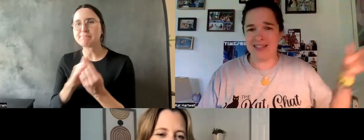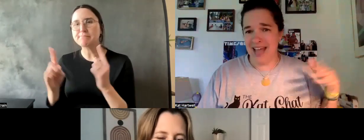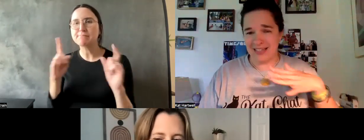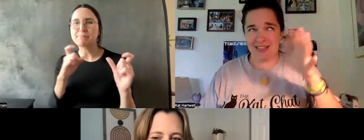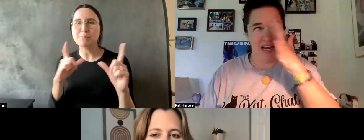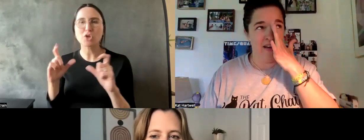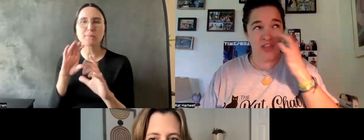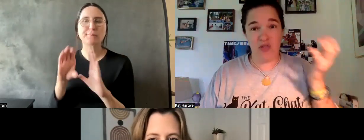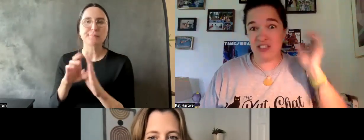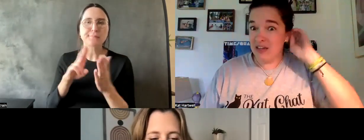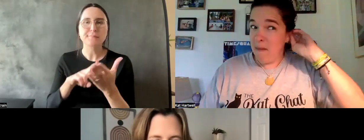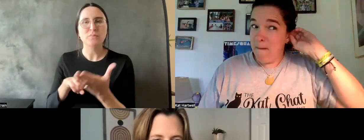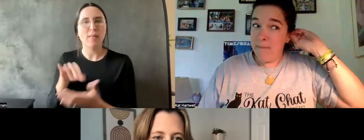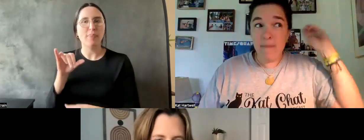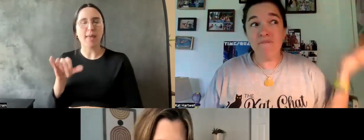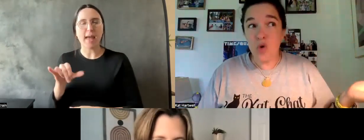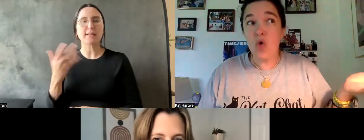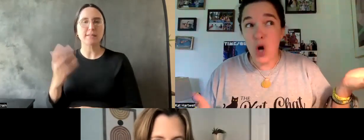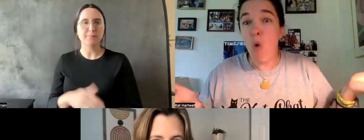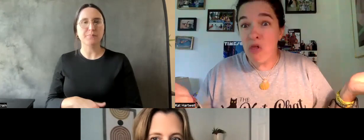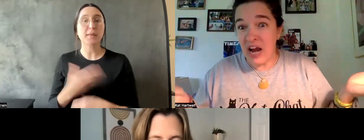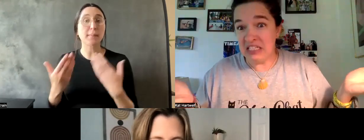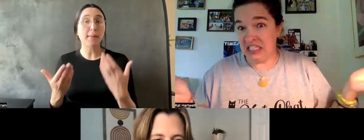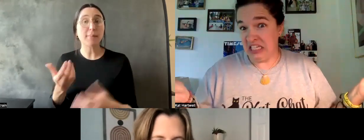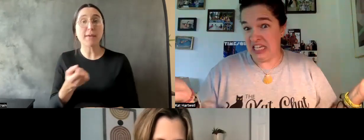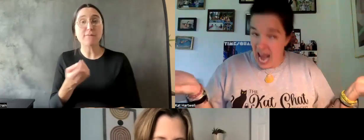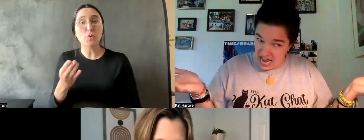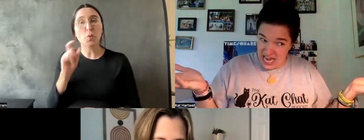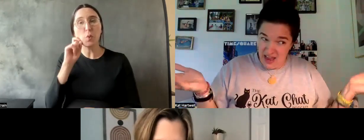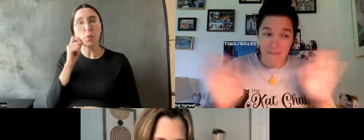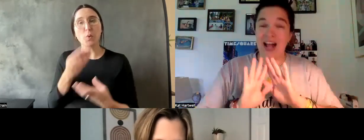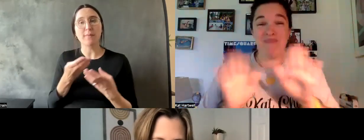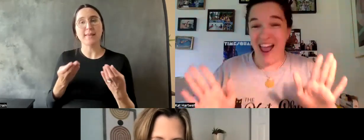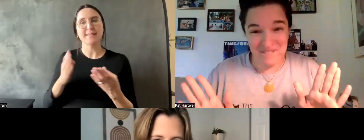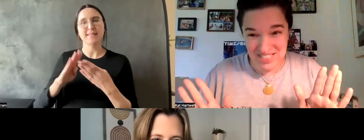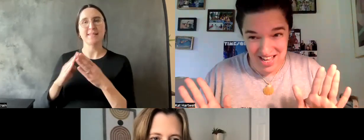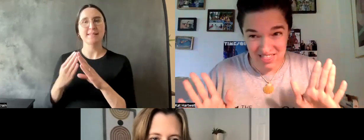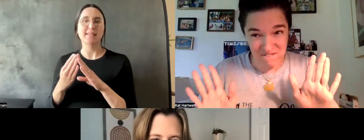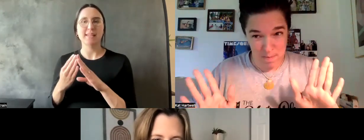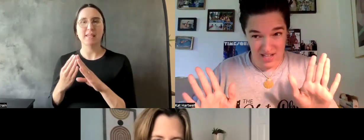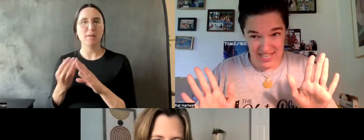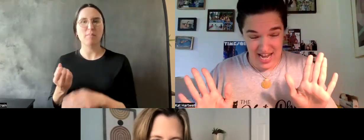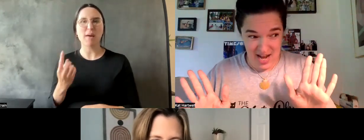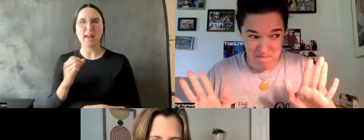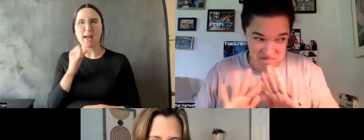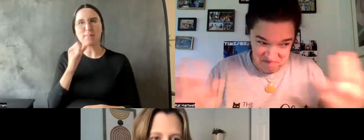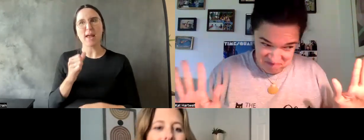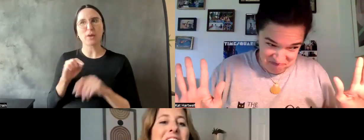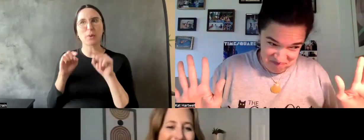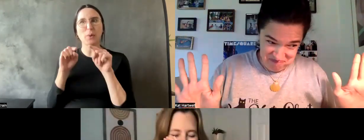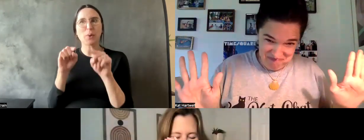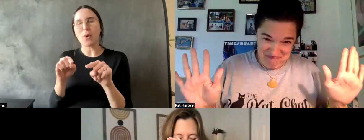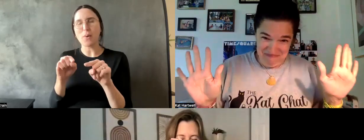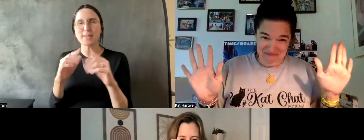anything, we could tasty without it. Maybe I'll do cool things in Cincinnati, but I'm not visiting the football stadium.